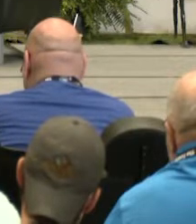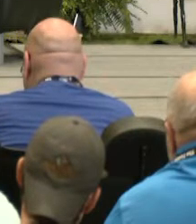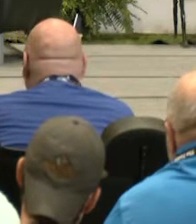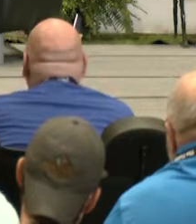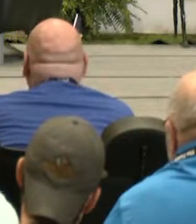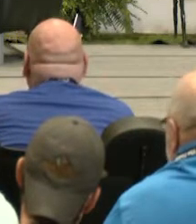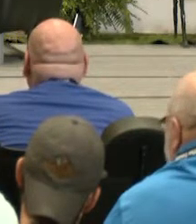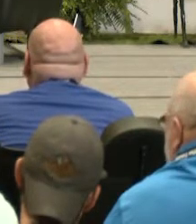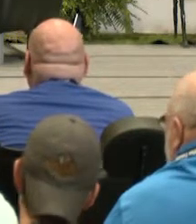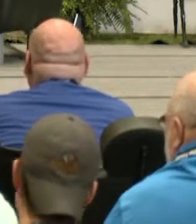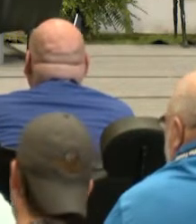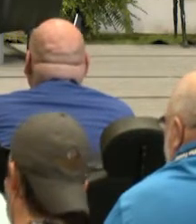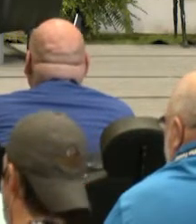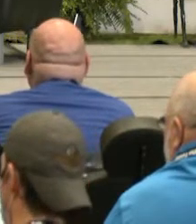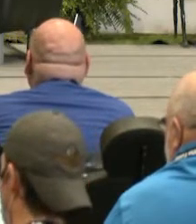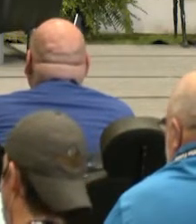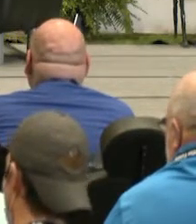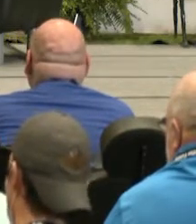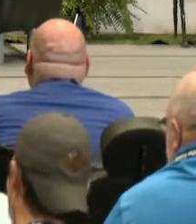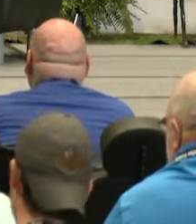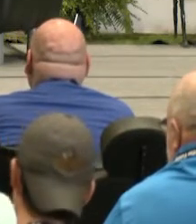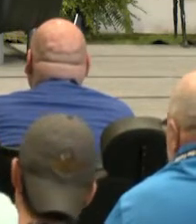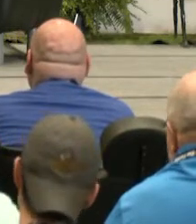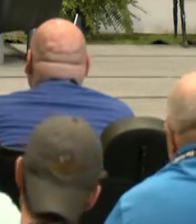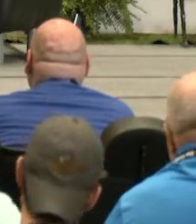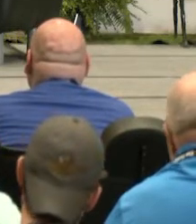on. I